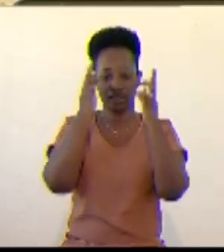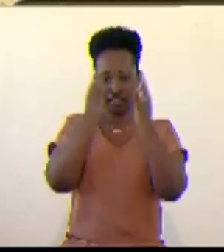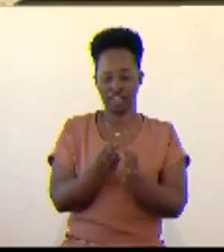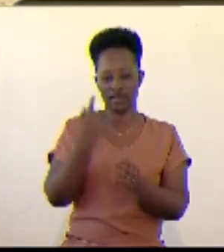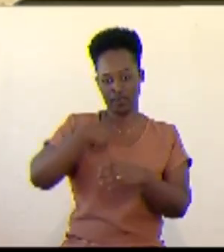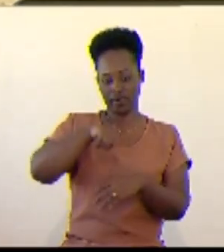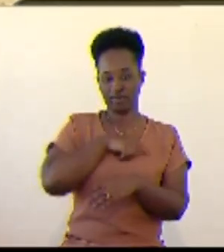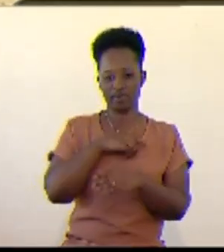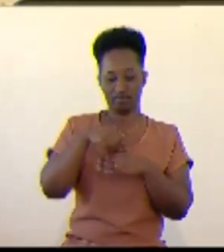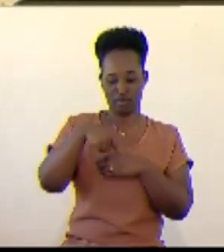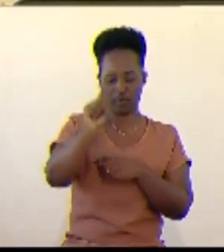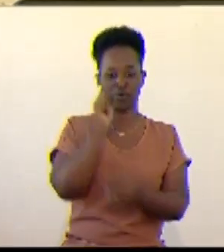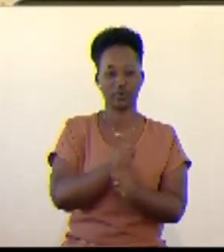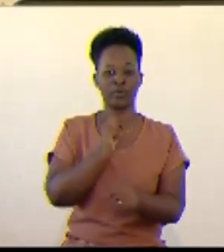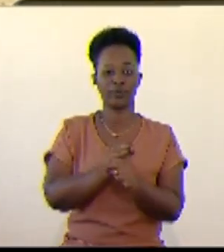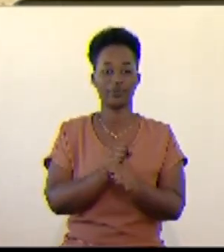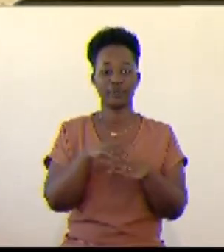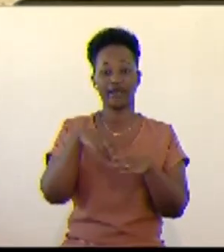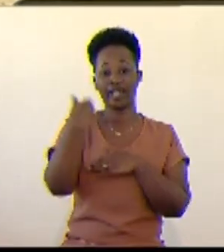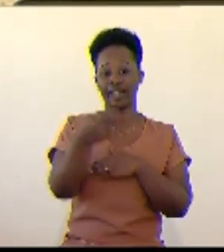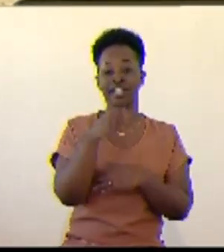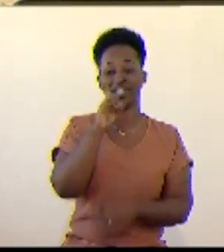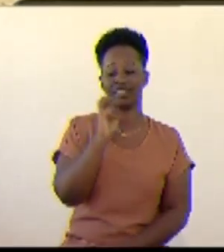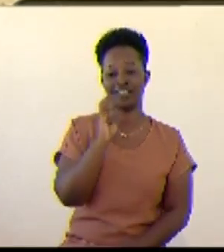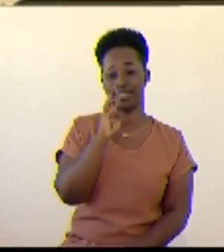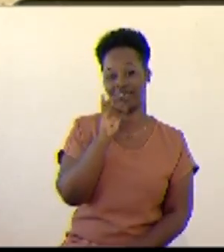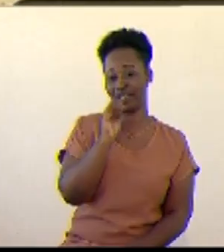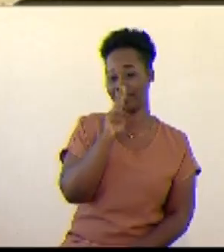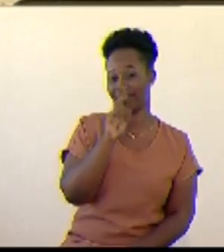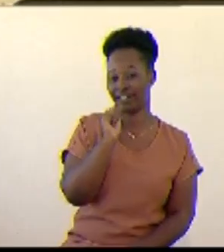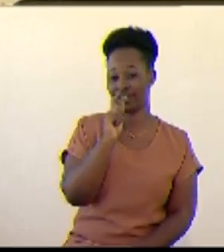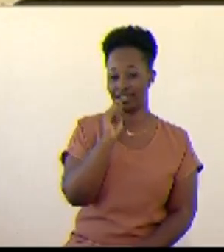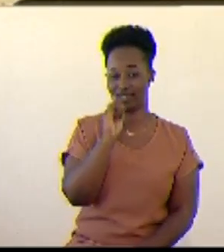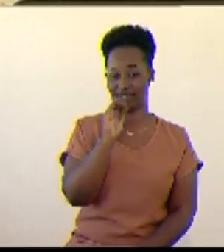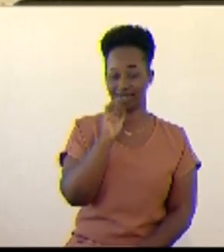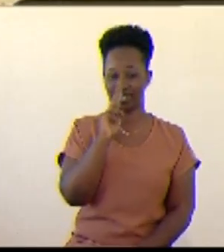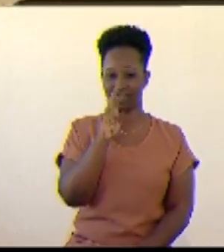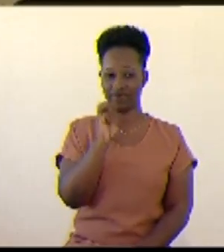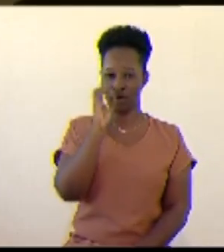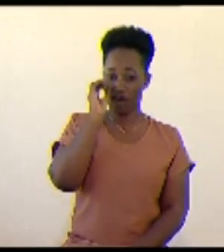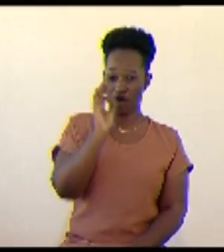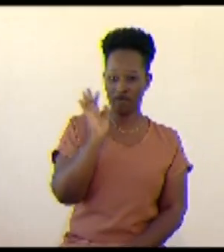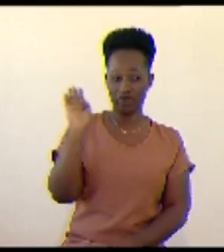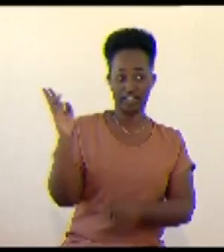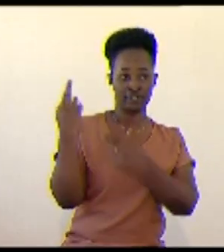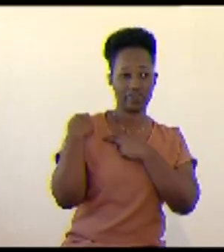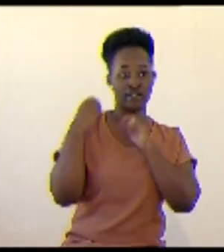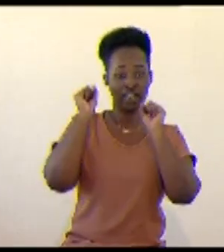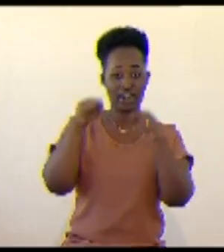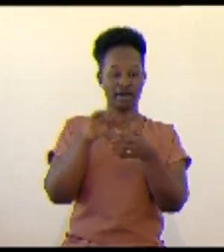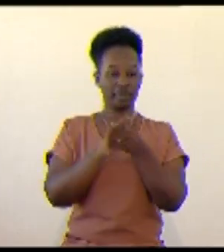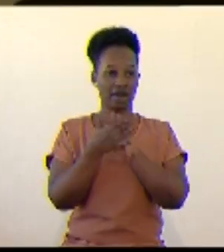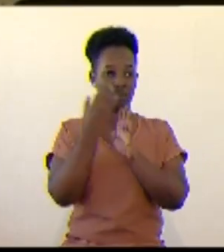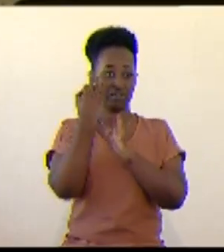do. So the derivative of this function will be n. You bring this power, n is a power. It can be 3. You bring that